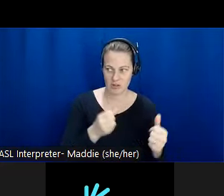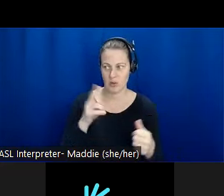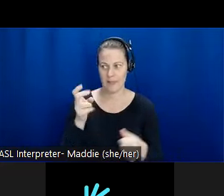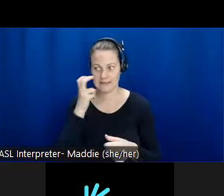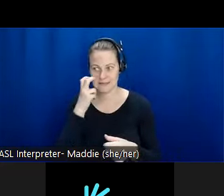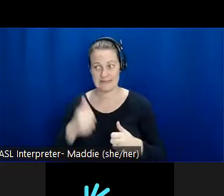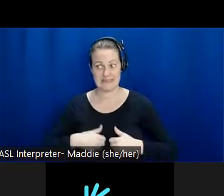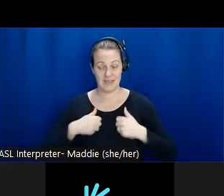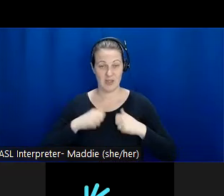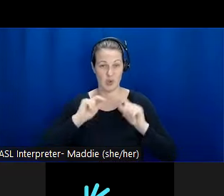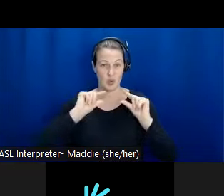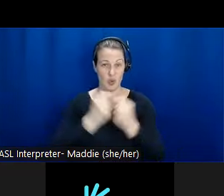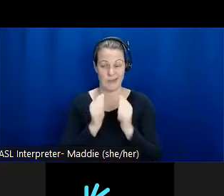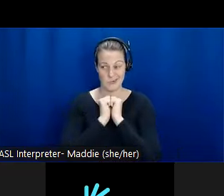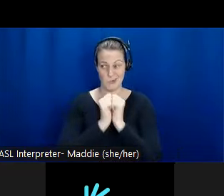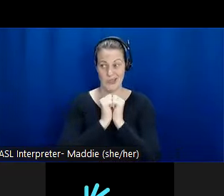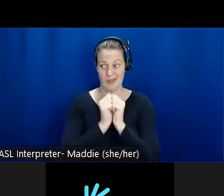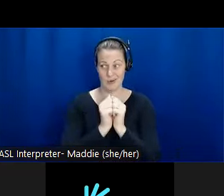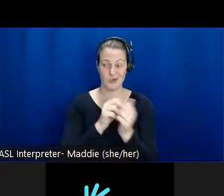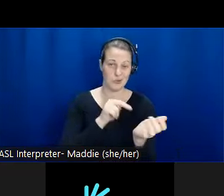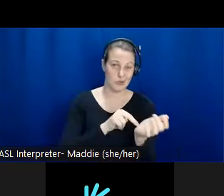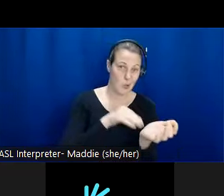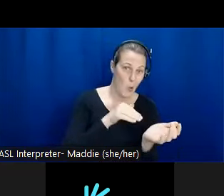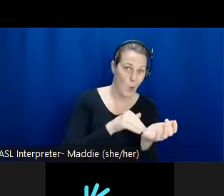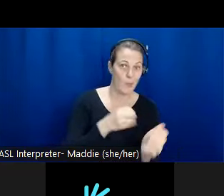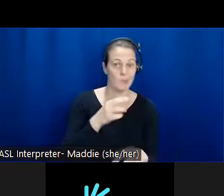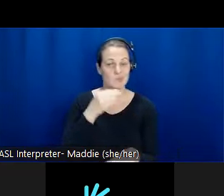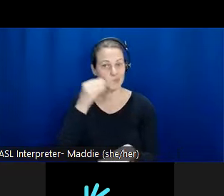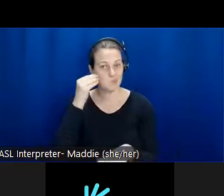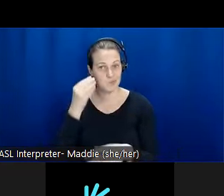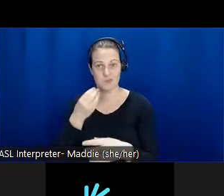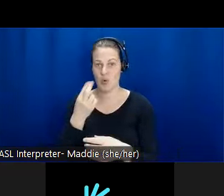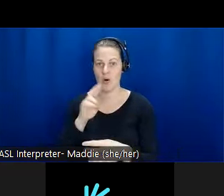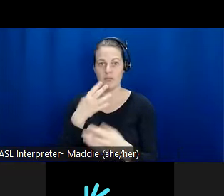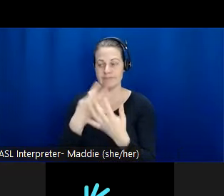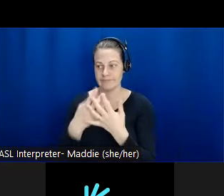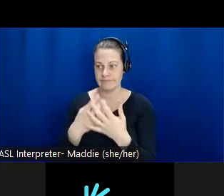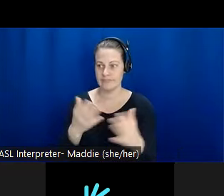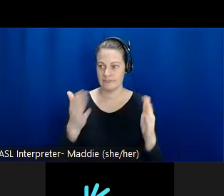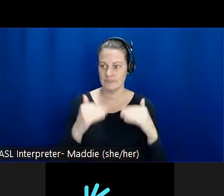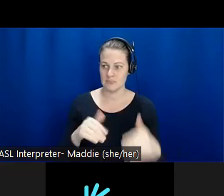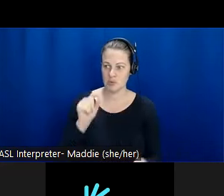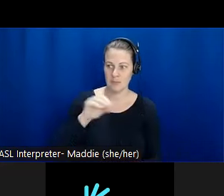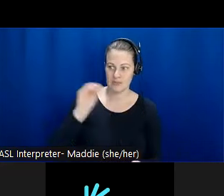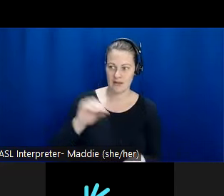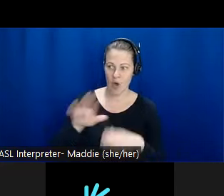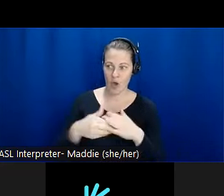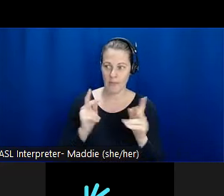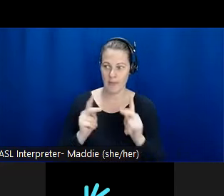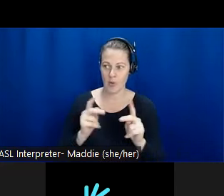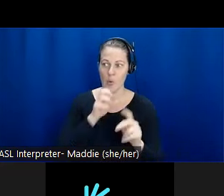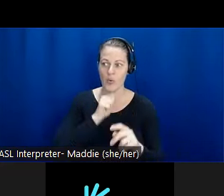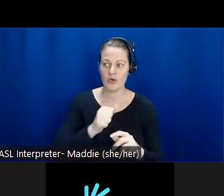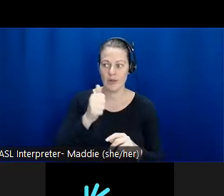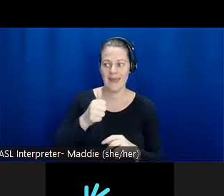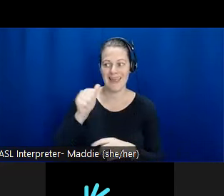years old experience permanent vision loss. More females than males will experience permanent vision loss or blindness.